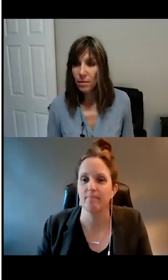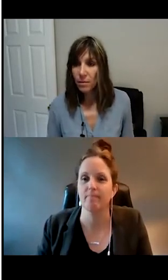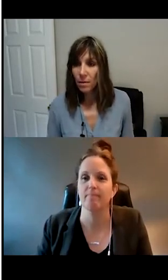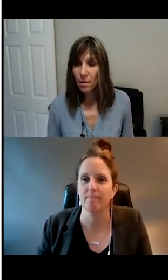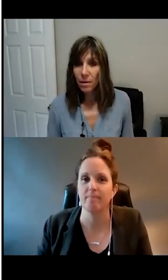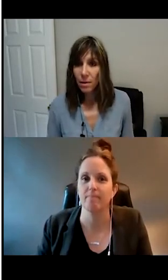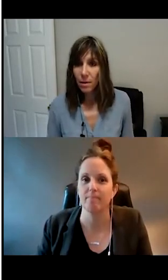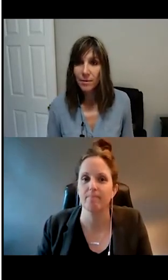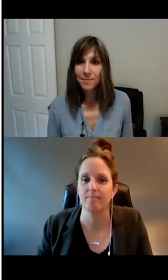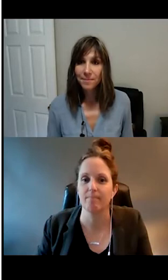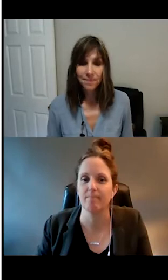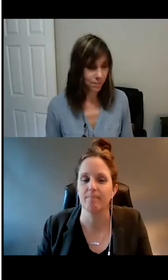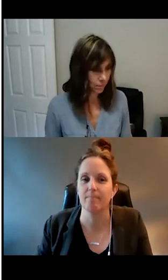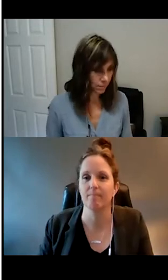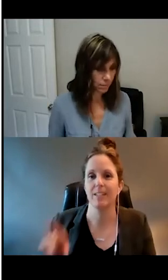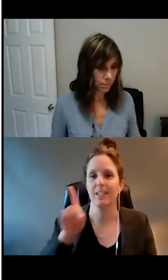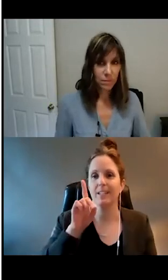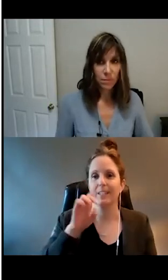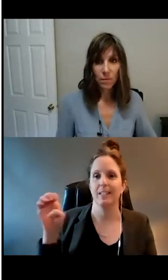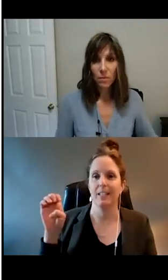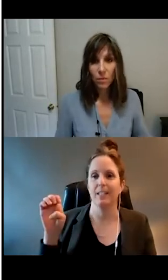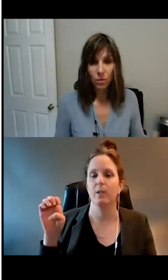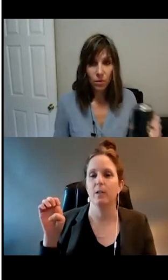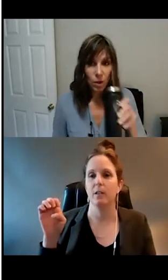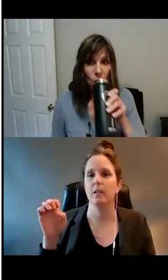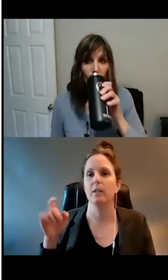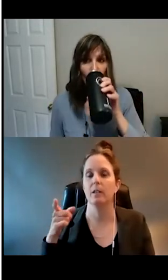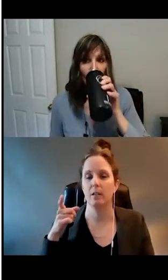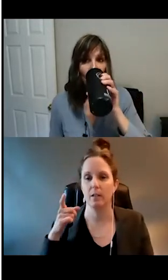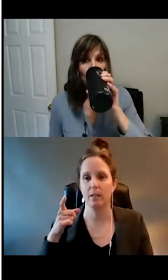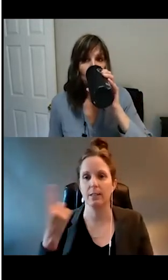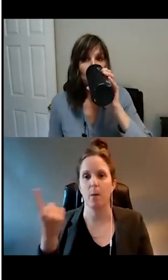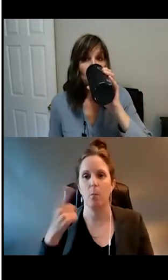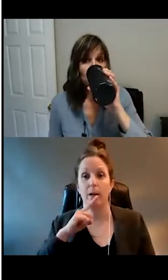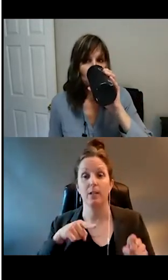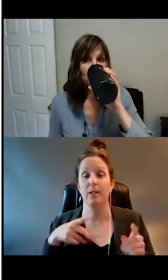So we have accept CHW workers into programs.